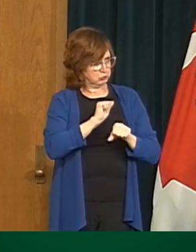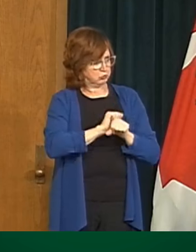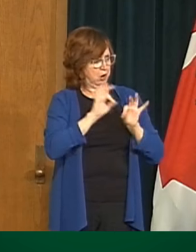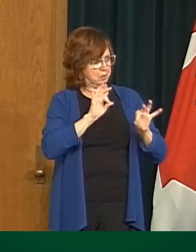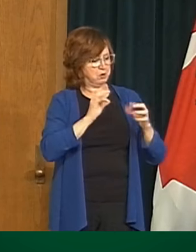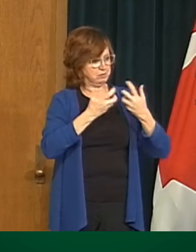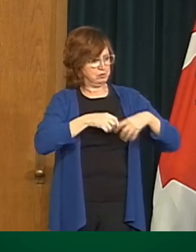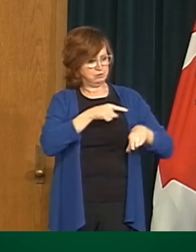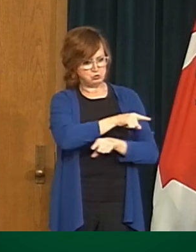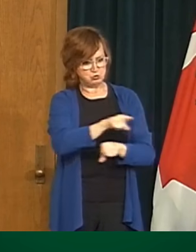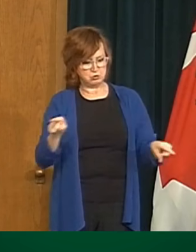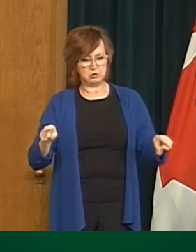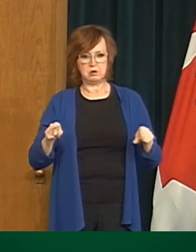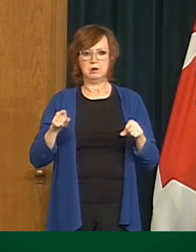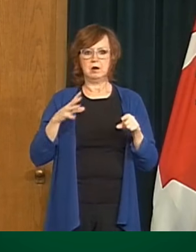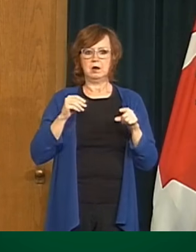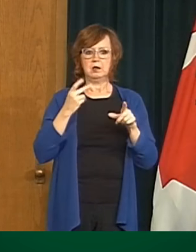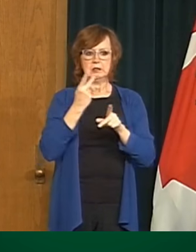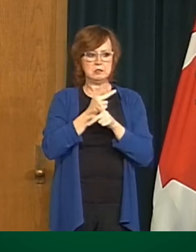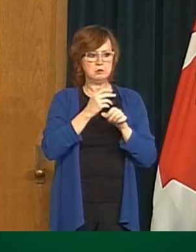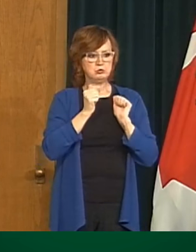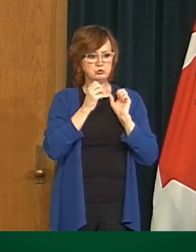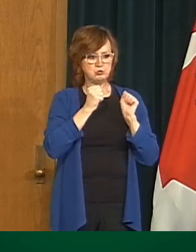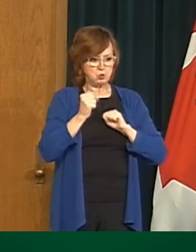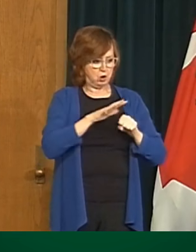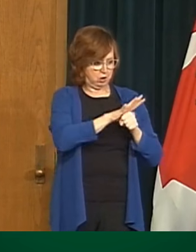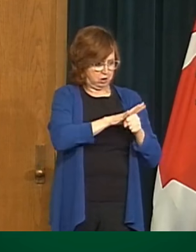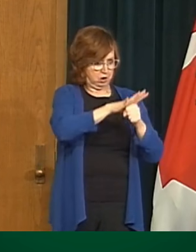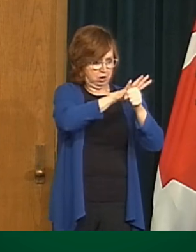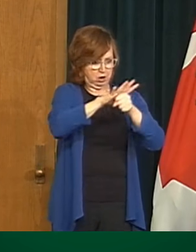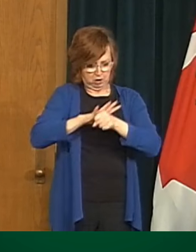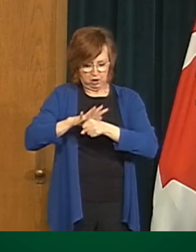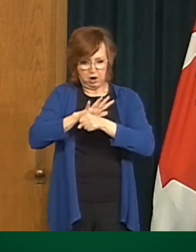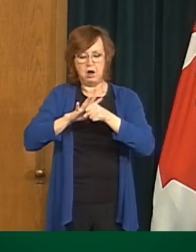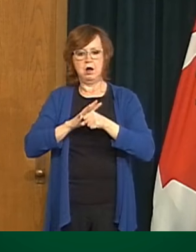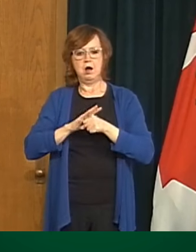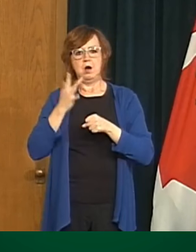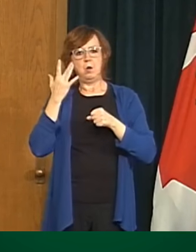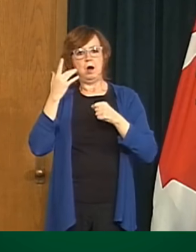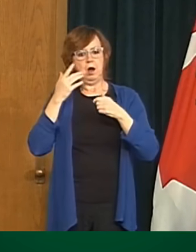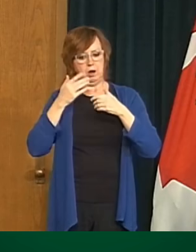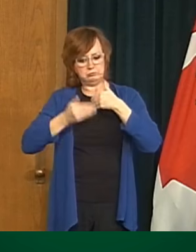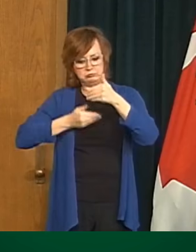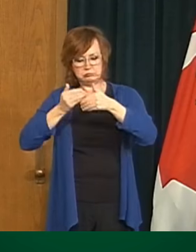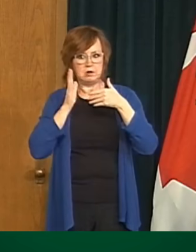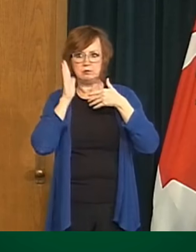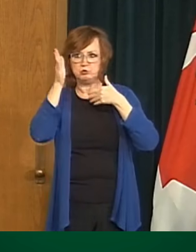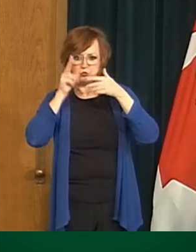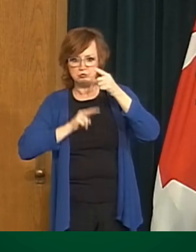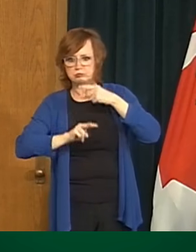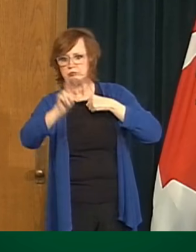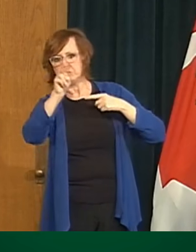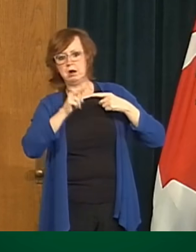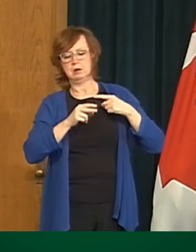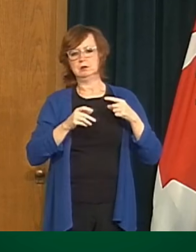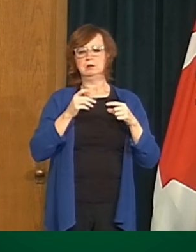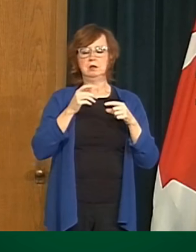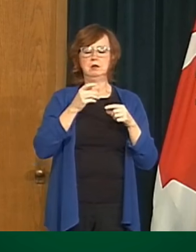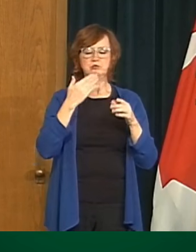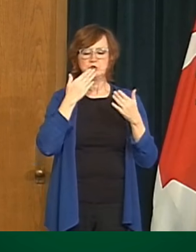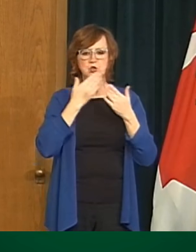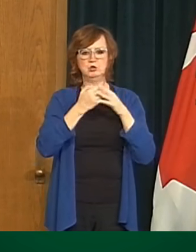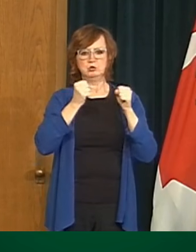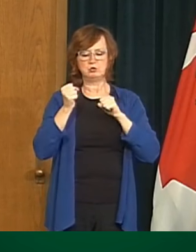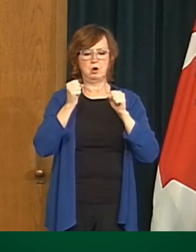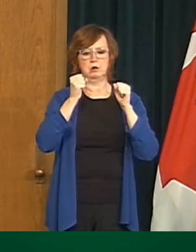next couple of years. This capital injection includes new capital funding of over $300 million for